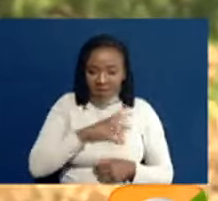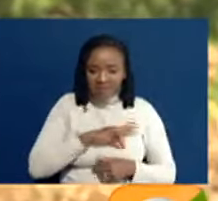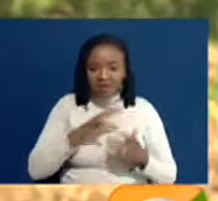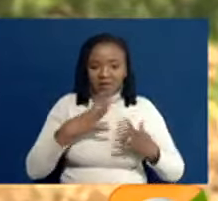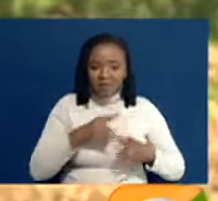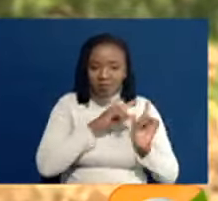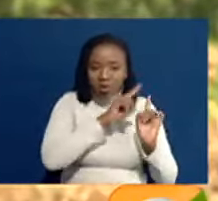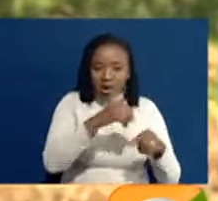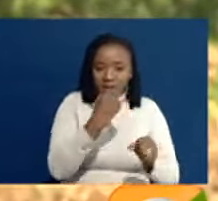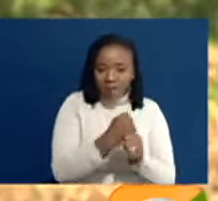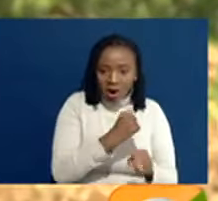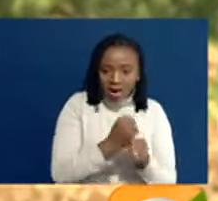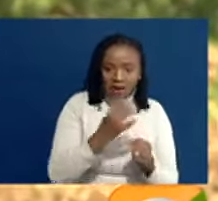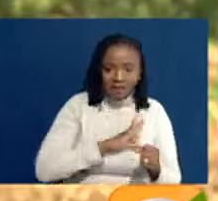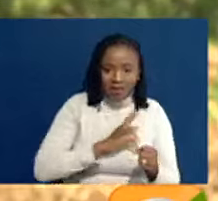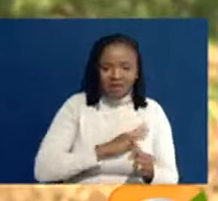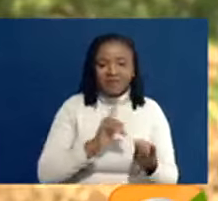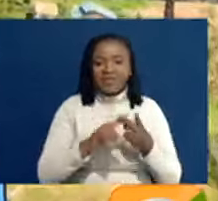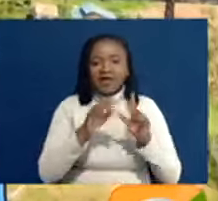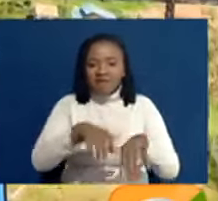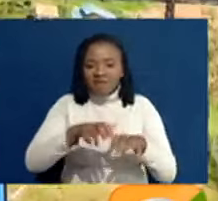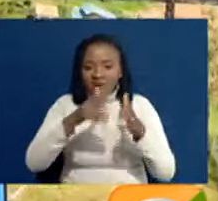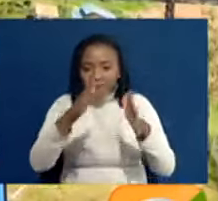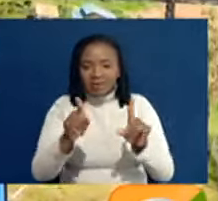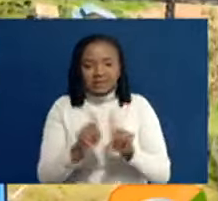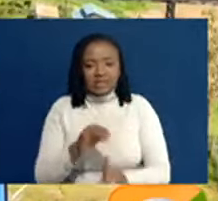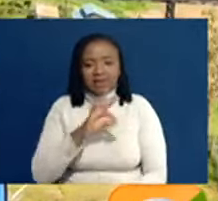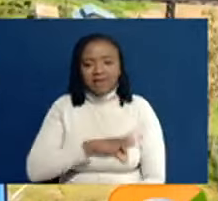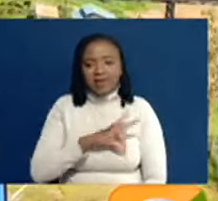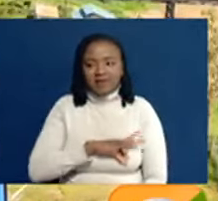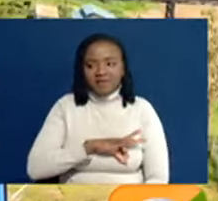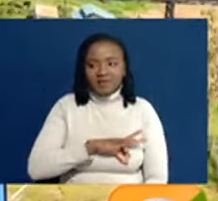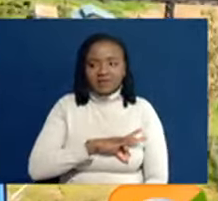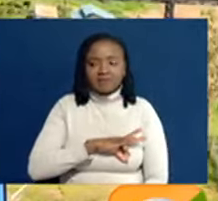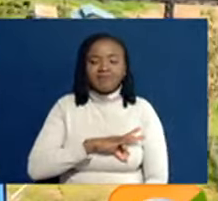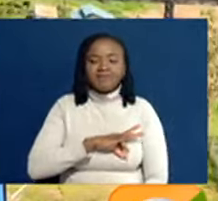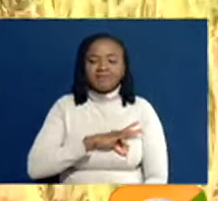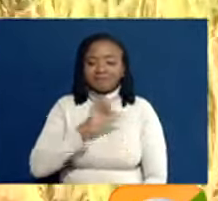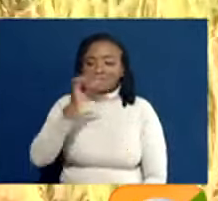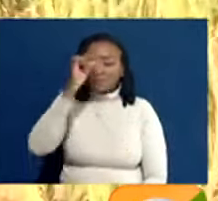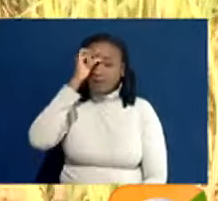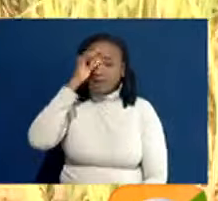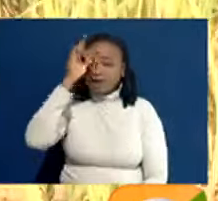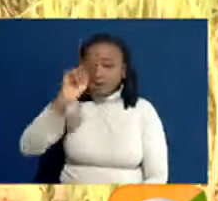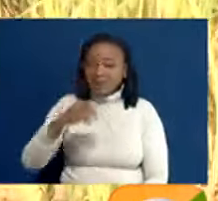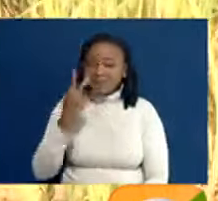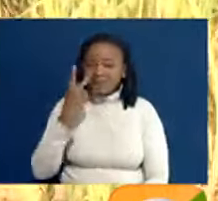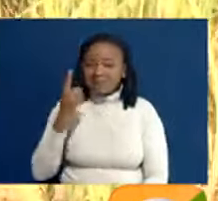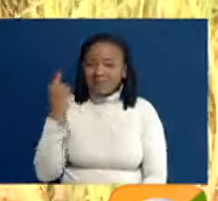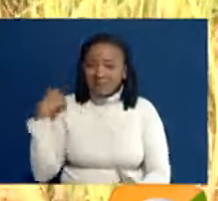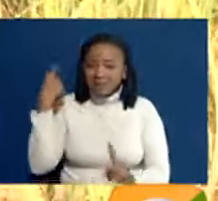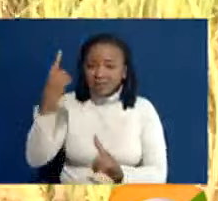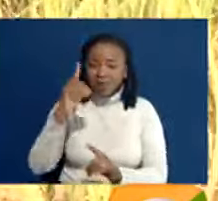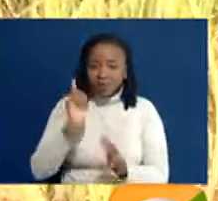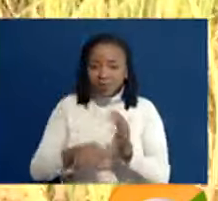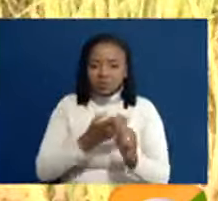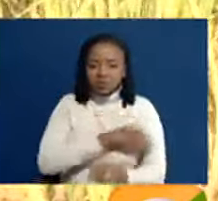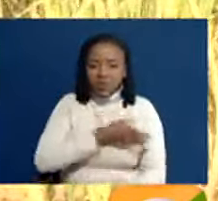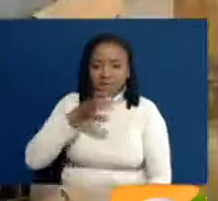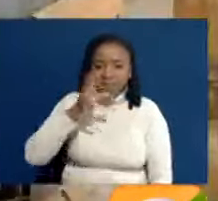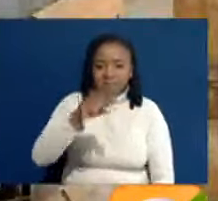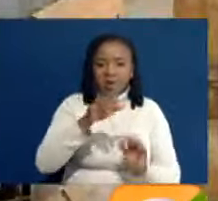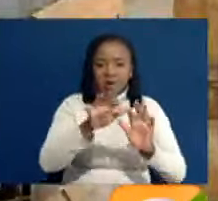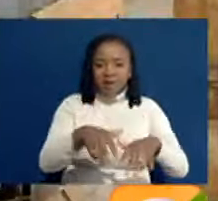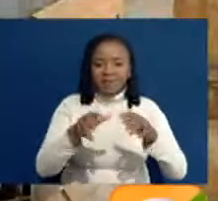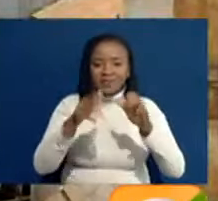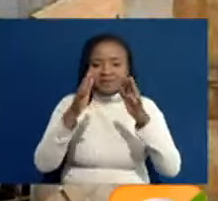wanafaidi, wale wanapalia hapa wanafaidi. Okumu says government should prioritize empowering farmers before the revival of